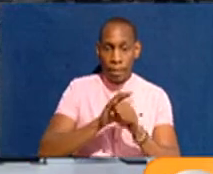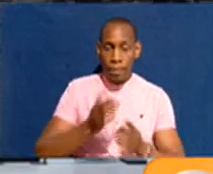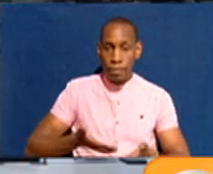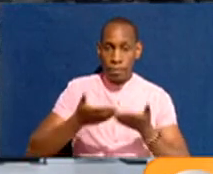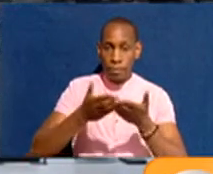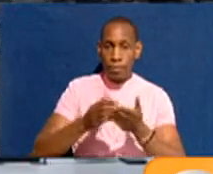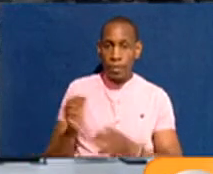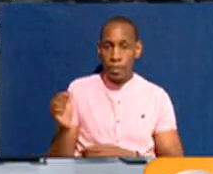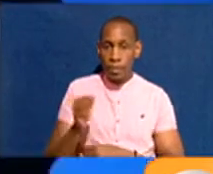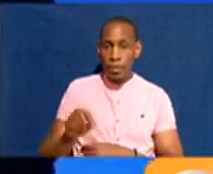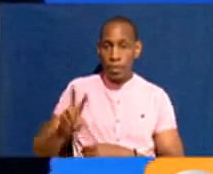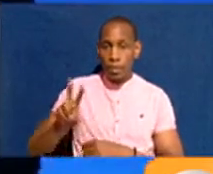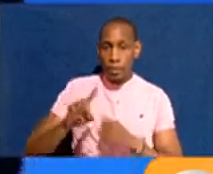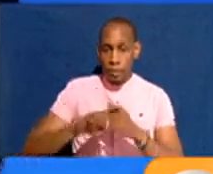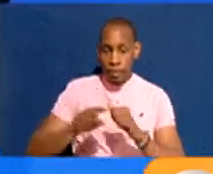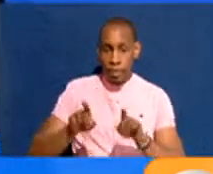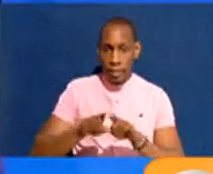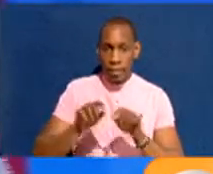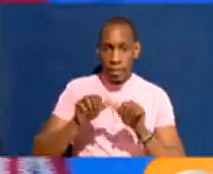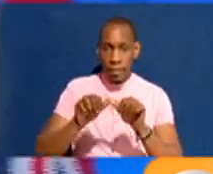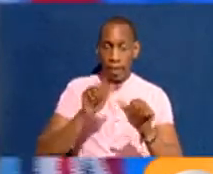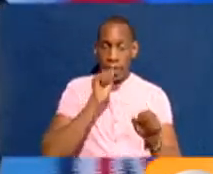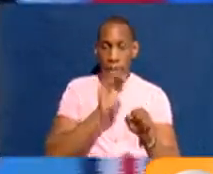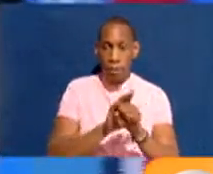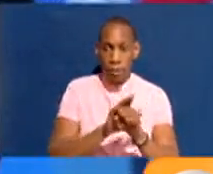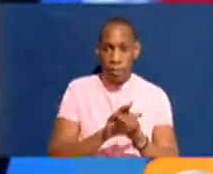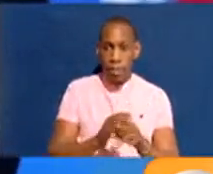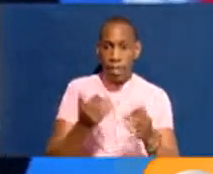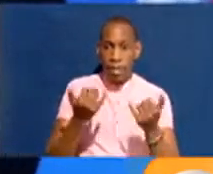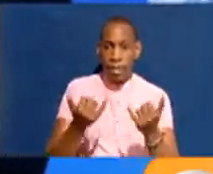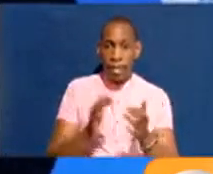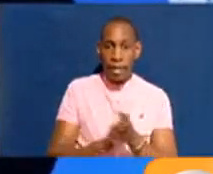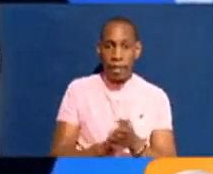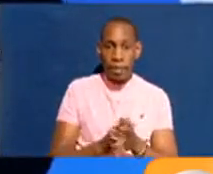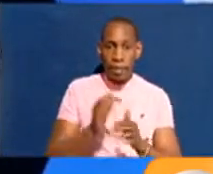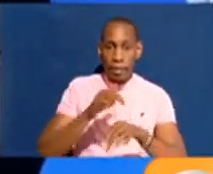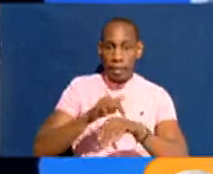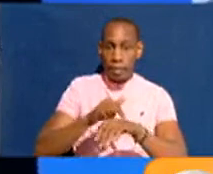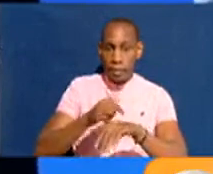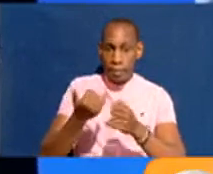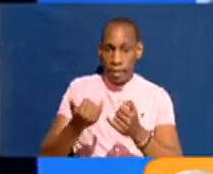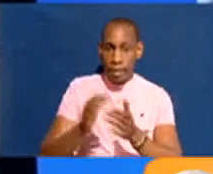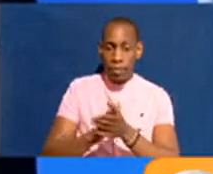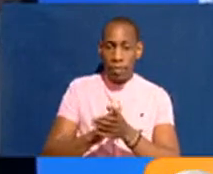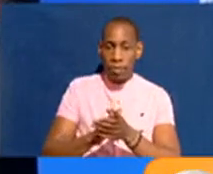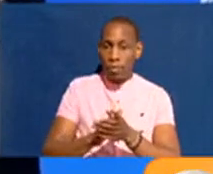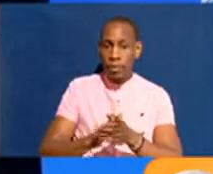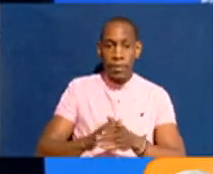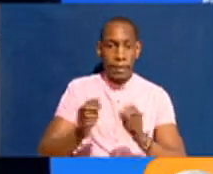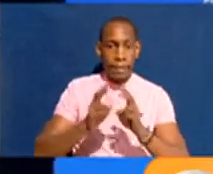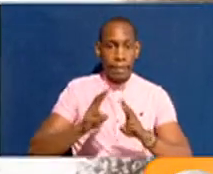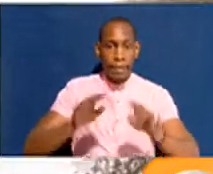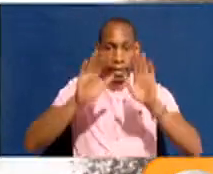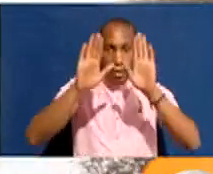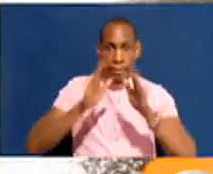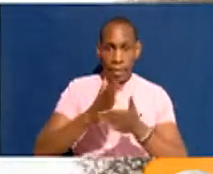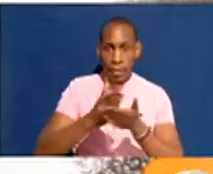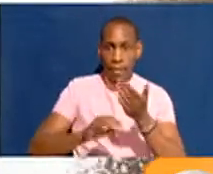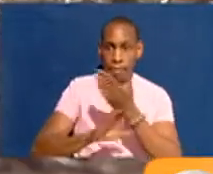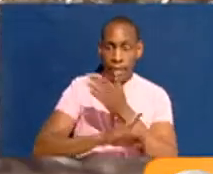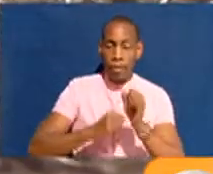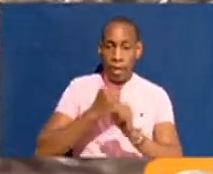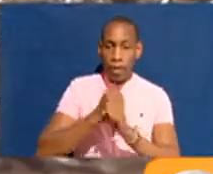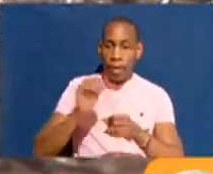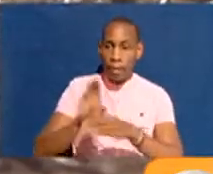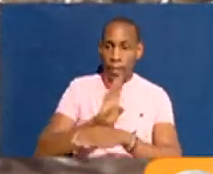at COP26 still remains a promise, every passing minute is important as some countries work round